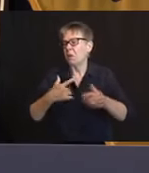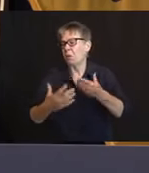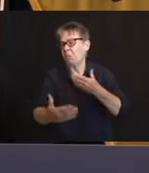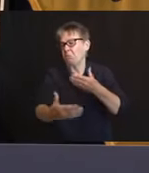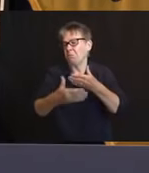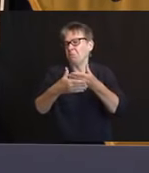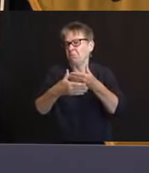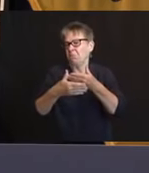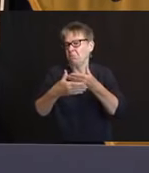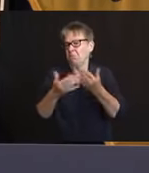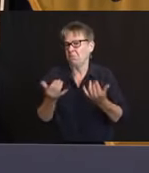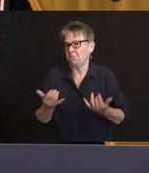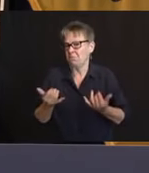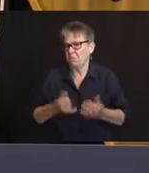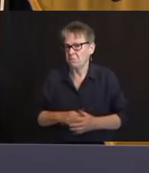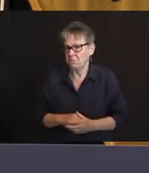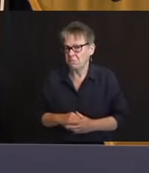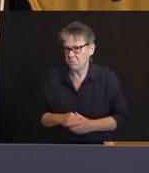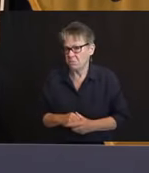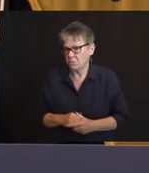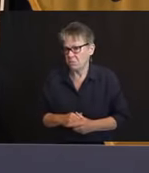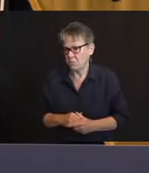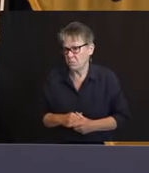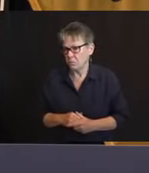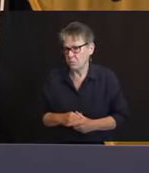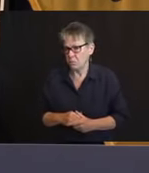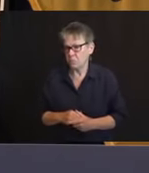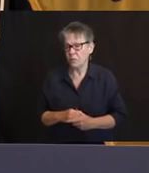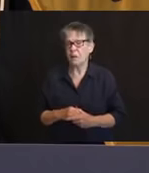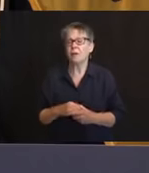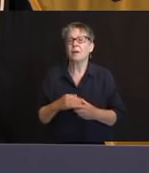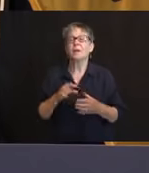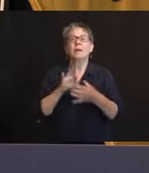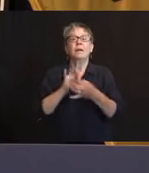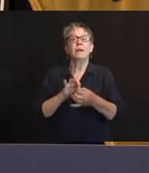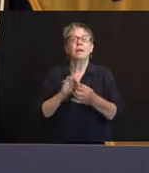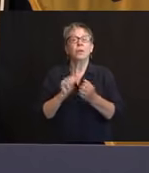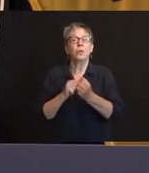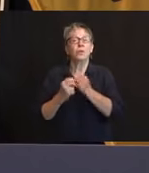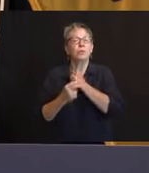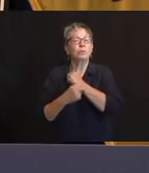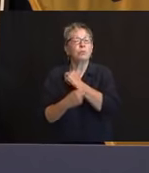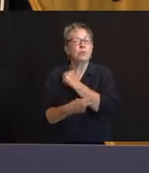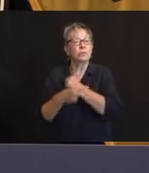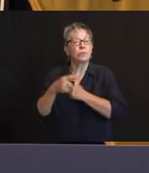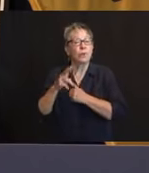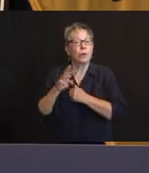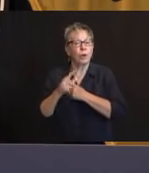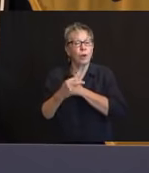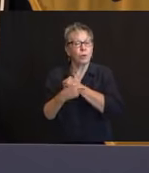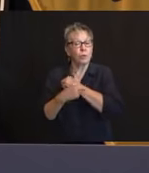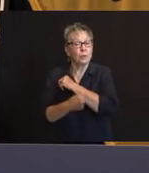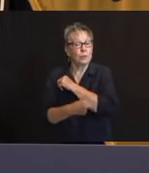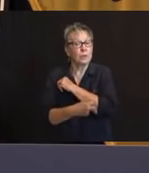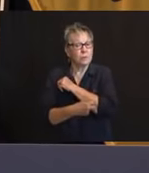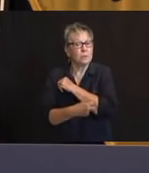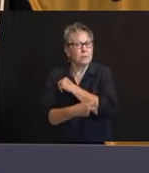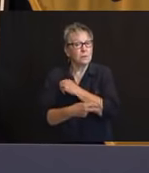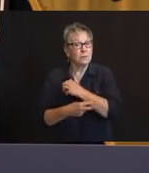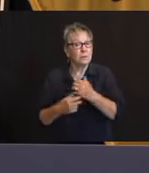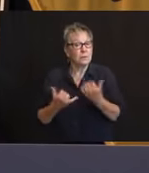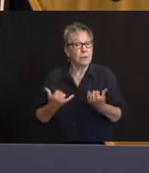funding agreement, and the president's green light on Friday allows us to proceed with that. This is an $800+